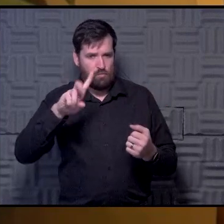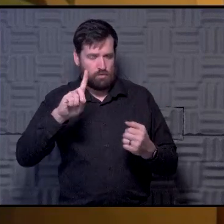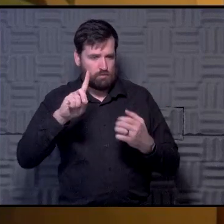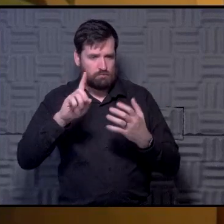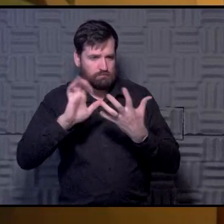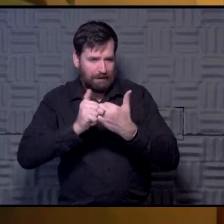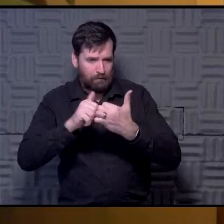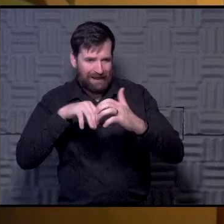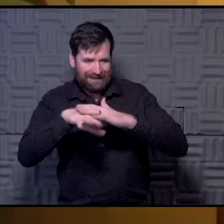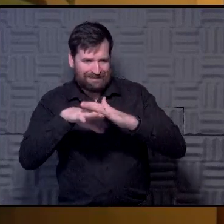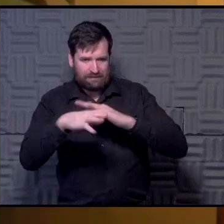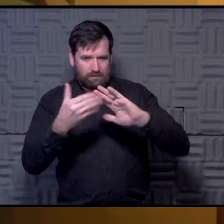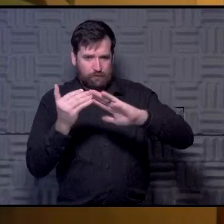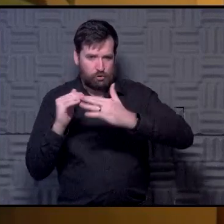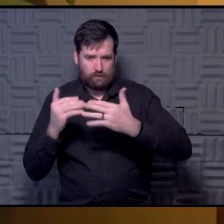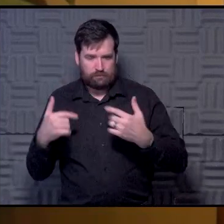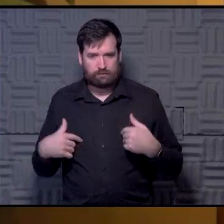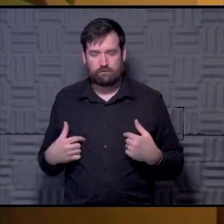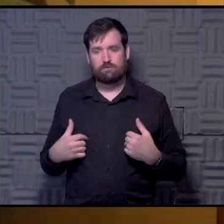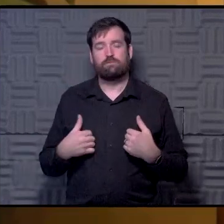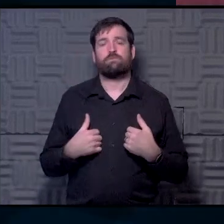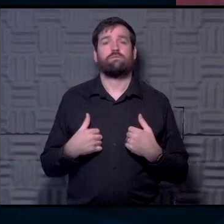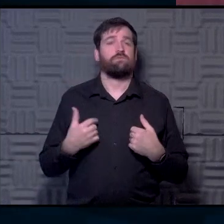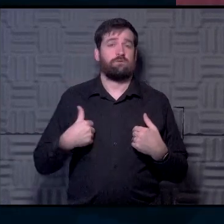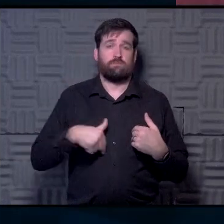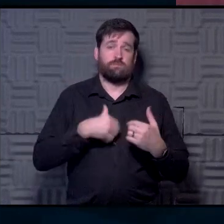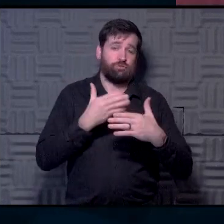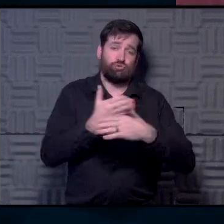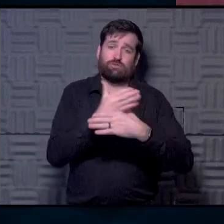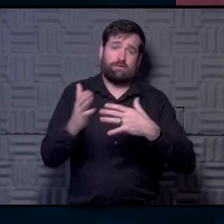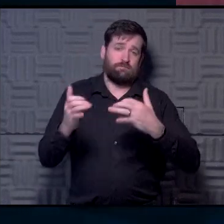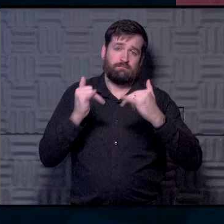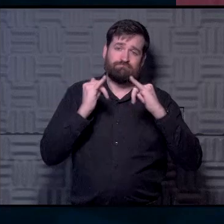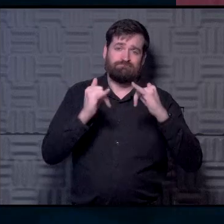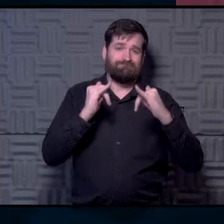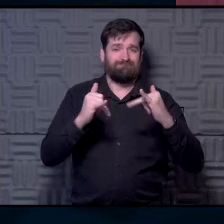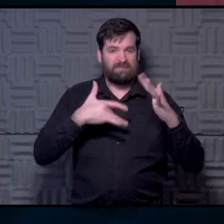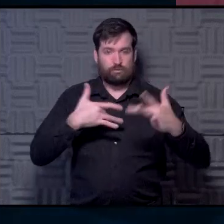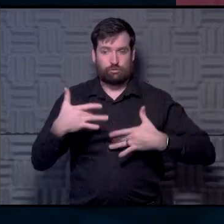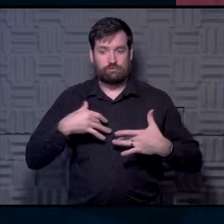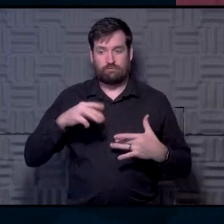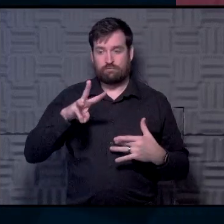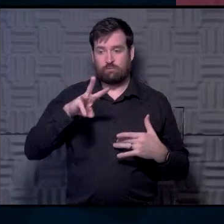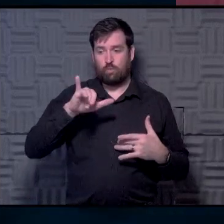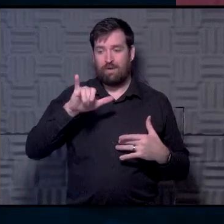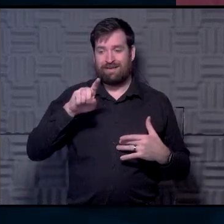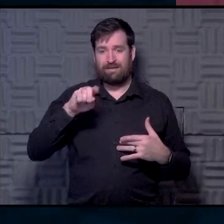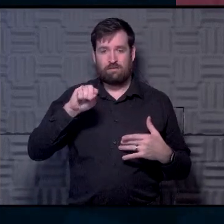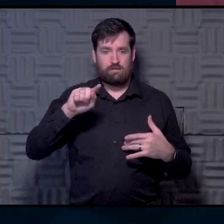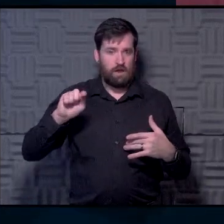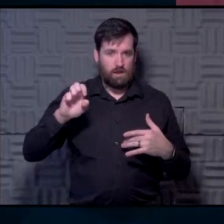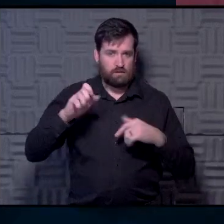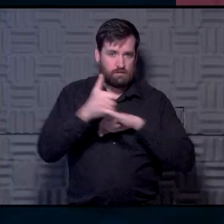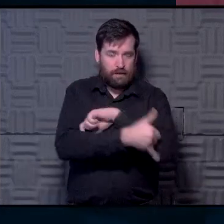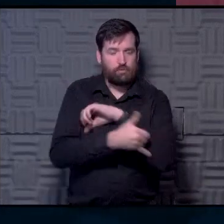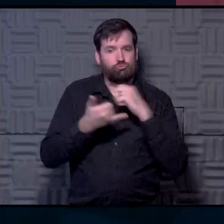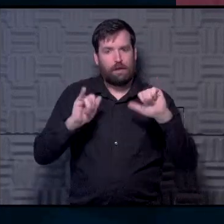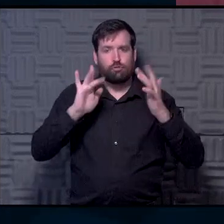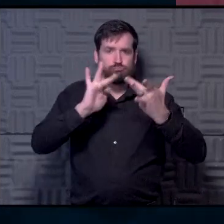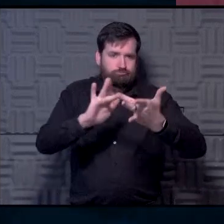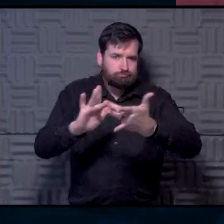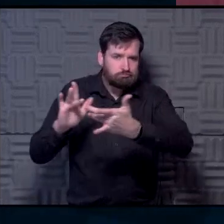access minority communities? Because we share that concern. I mean, we're in Wyandotte County here at KU. We try to reach into the